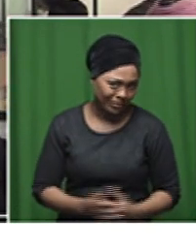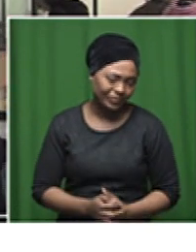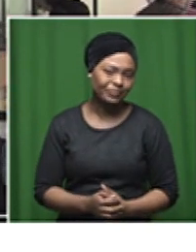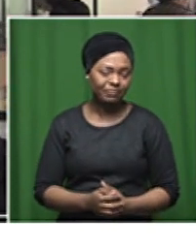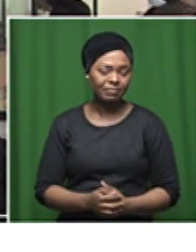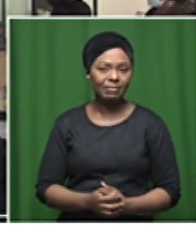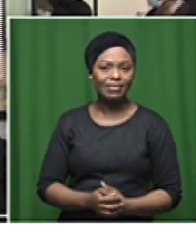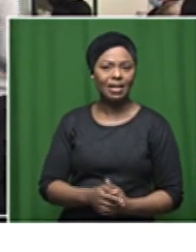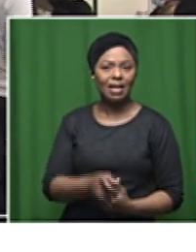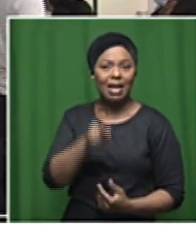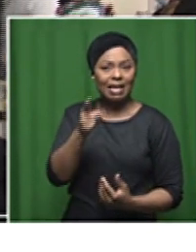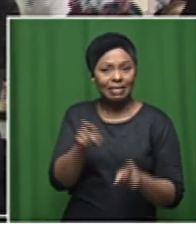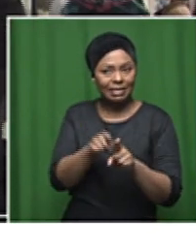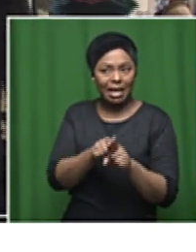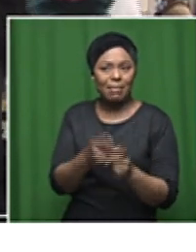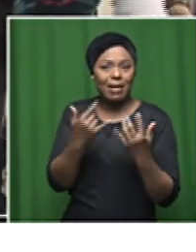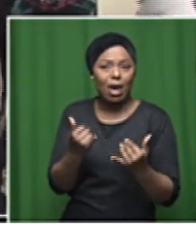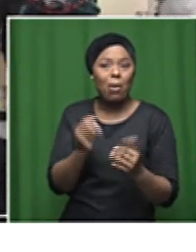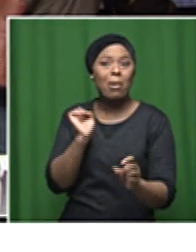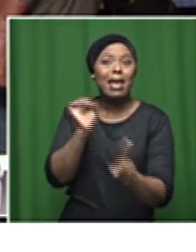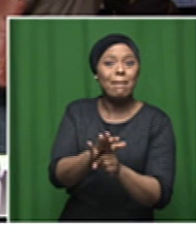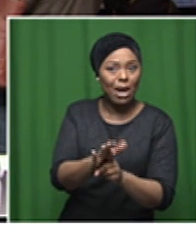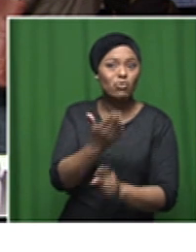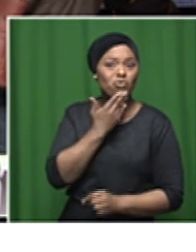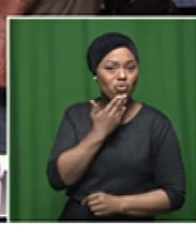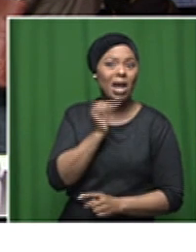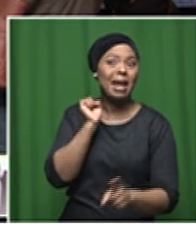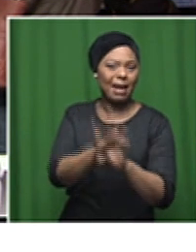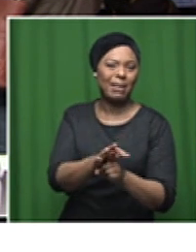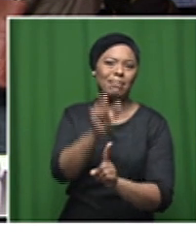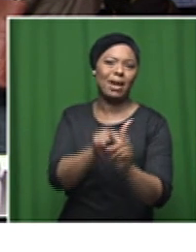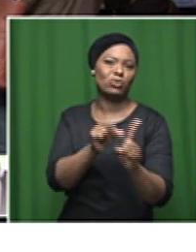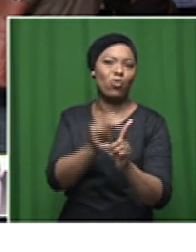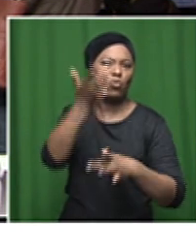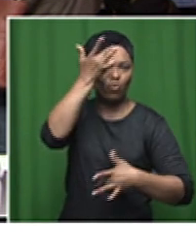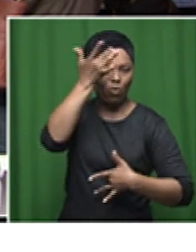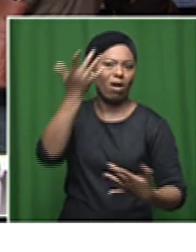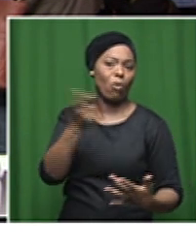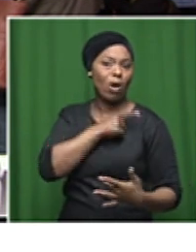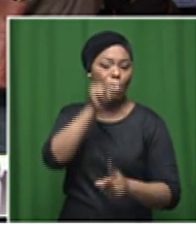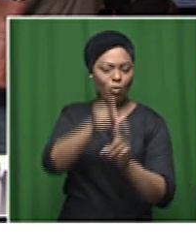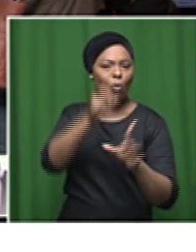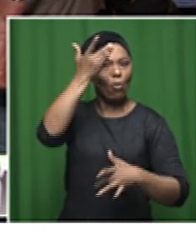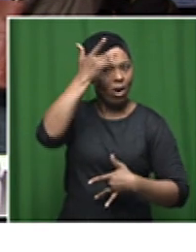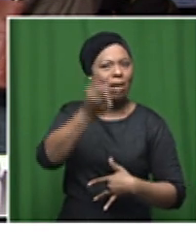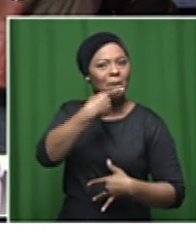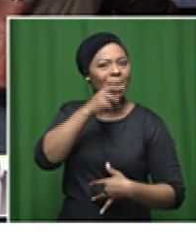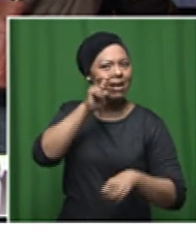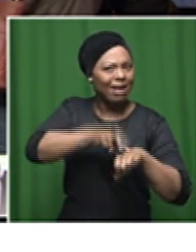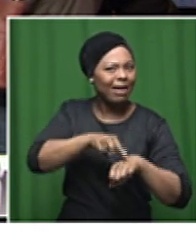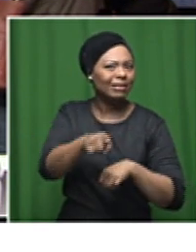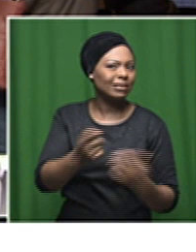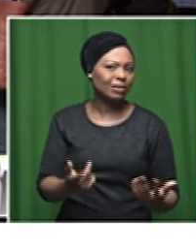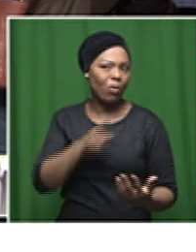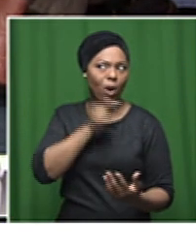And unfortunately, the person who suffers most is the patient on the ground, because when I go to the facility, I